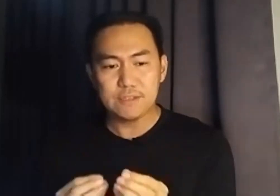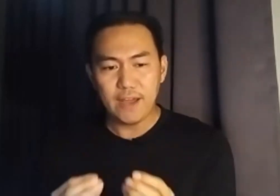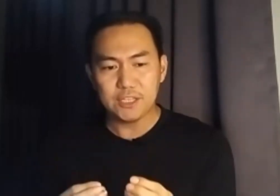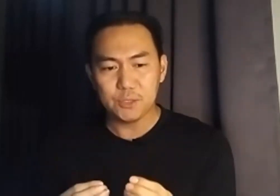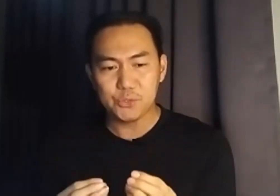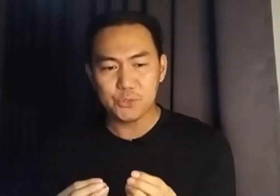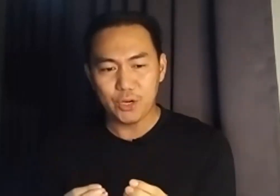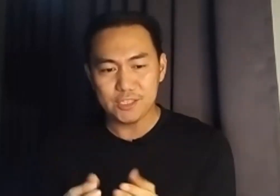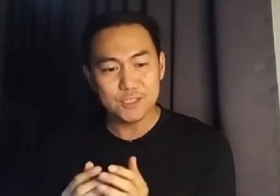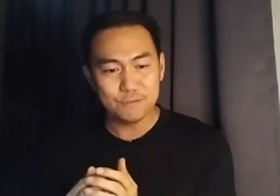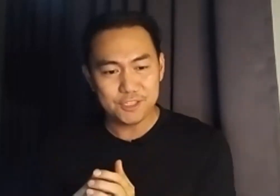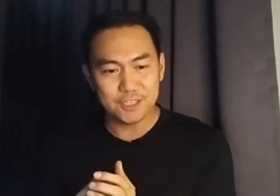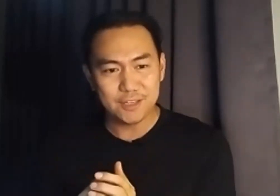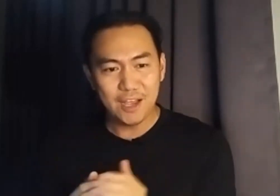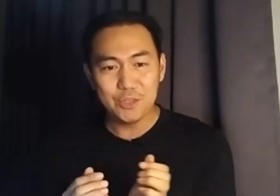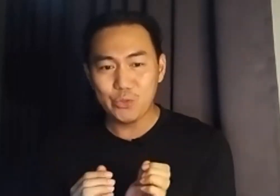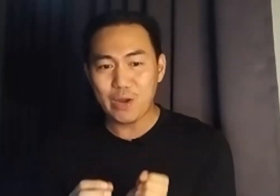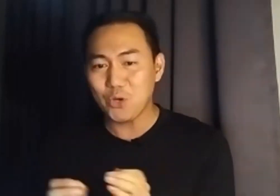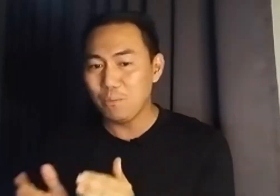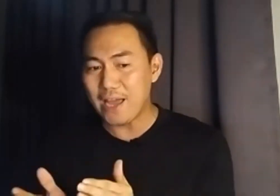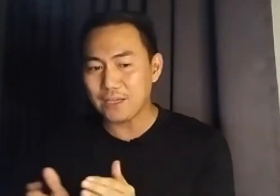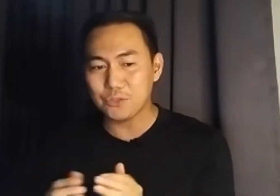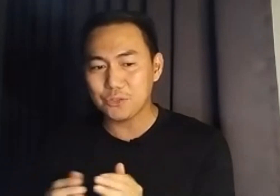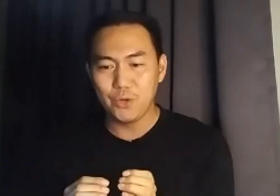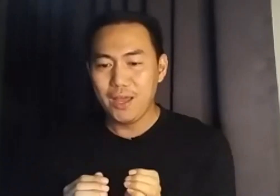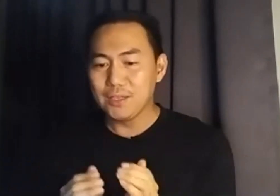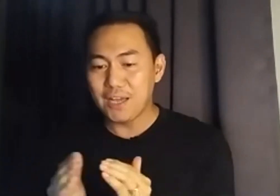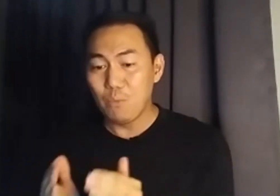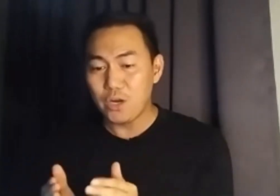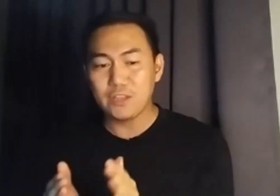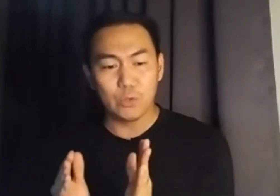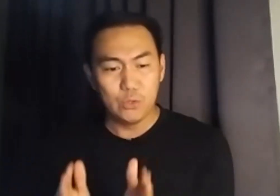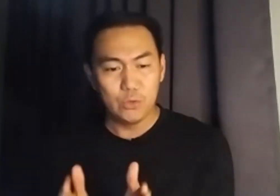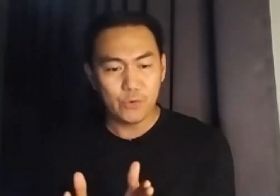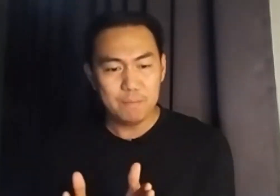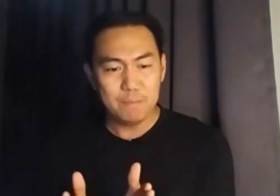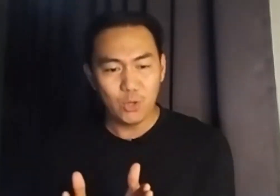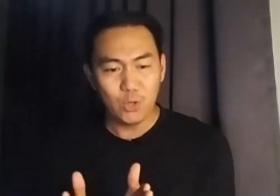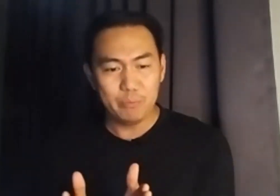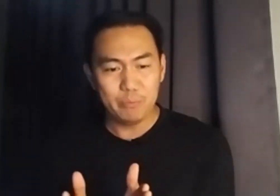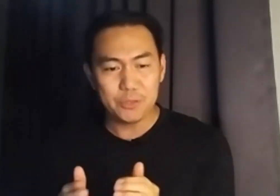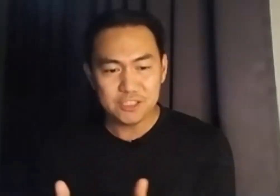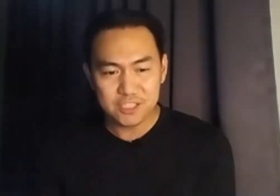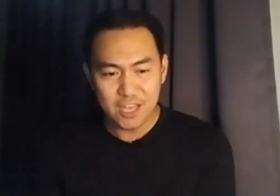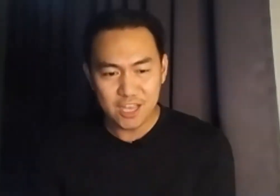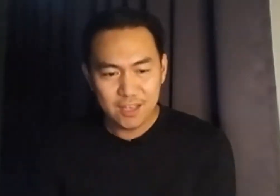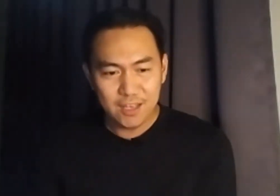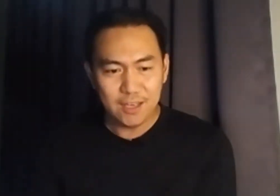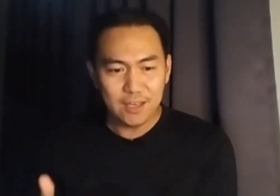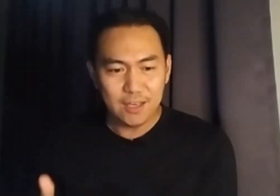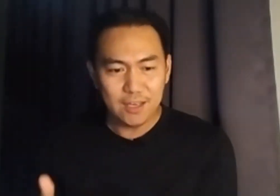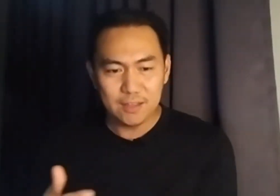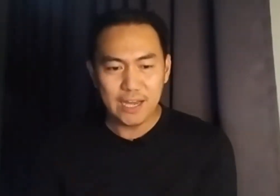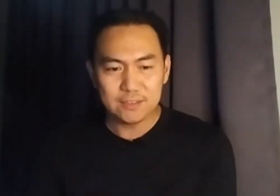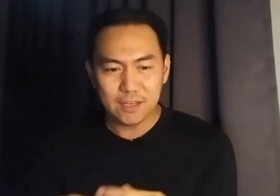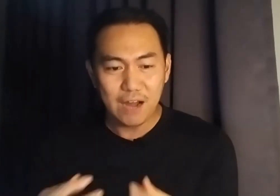these financial support is insufficient, and they would rather go back to some work. They would look for employment rather than stay